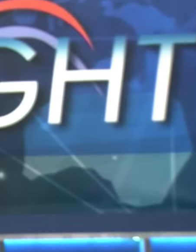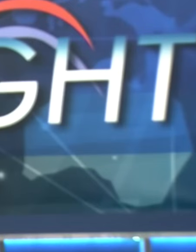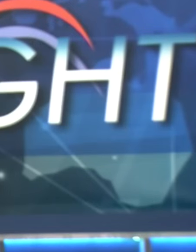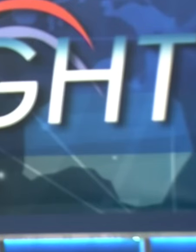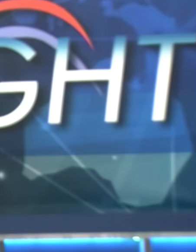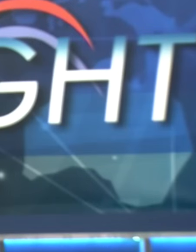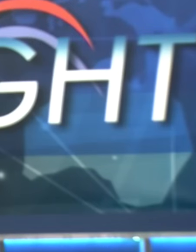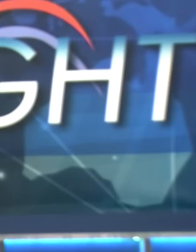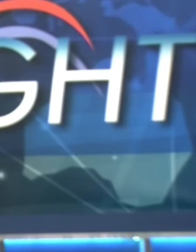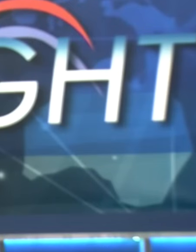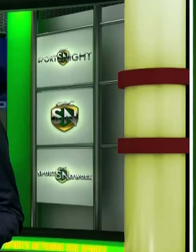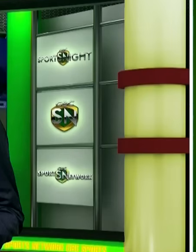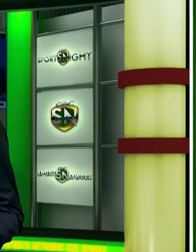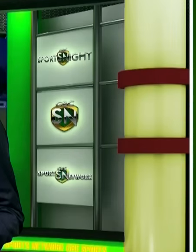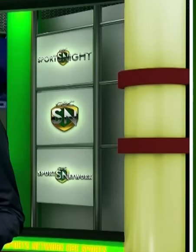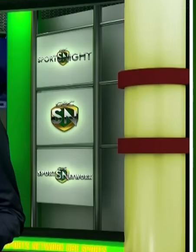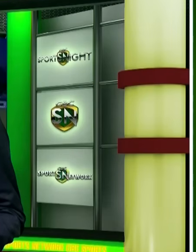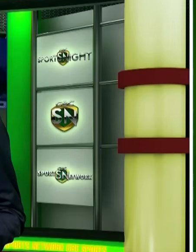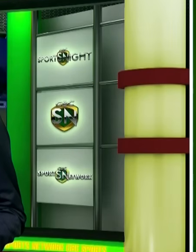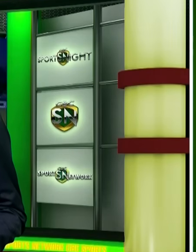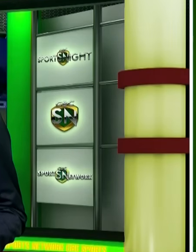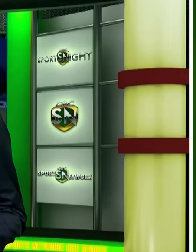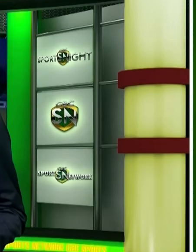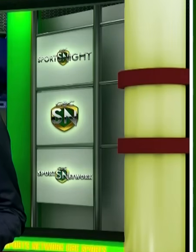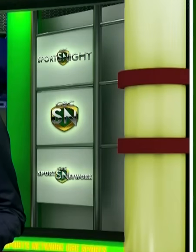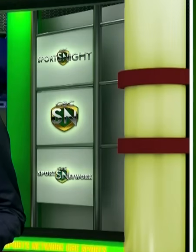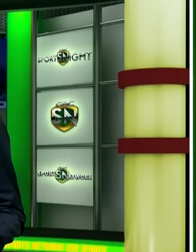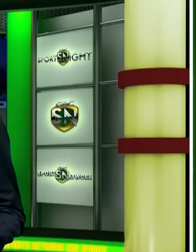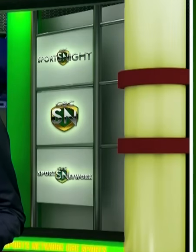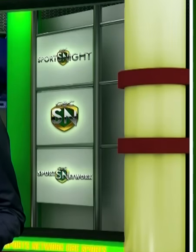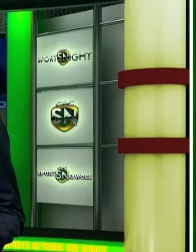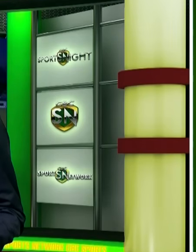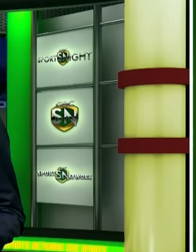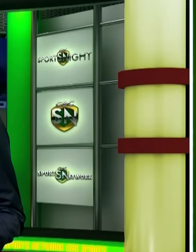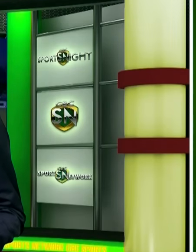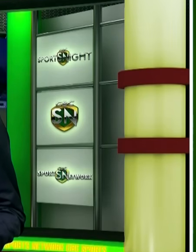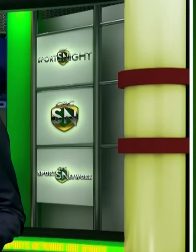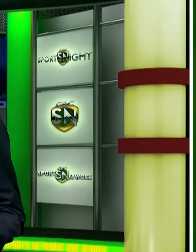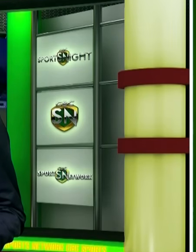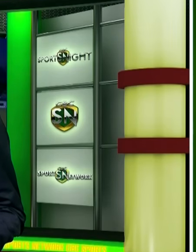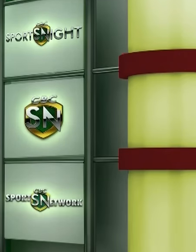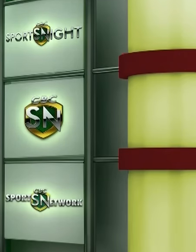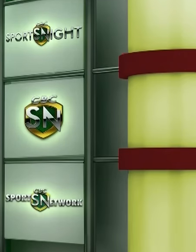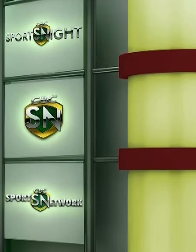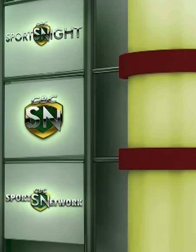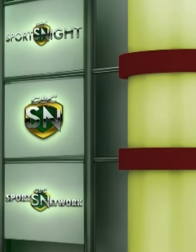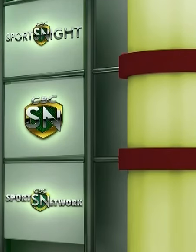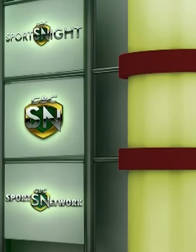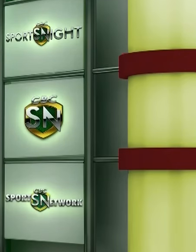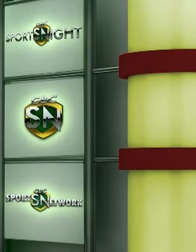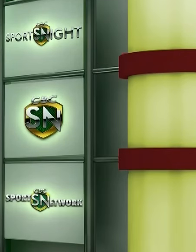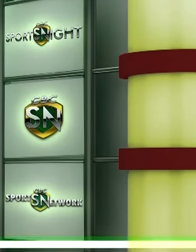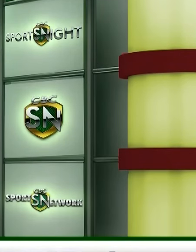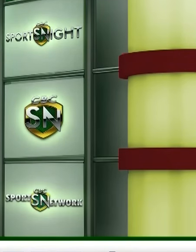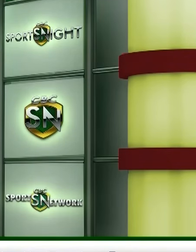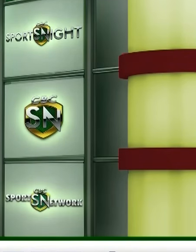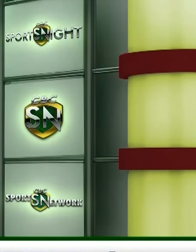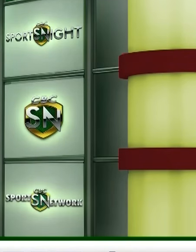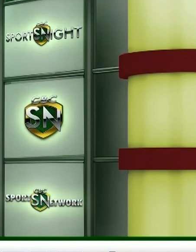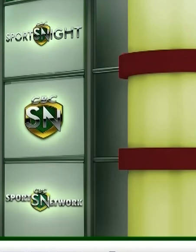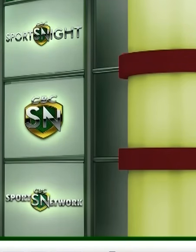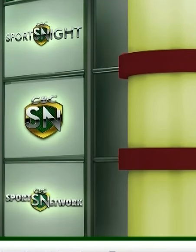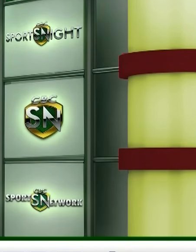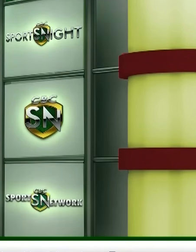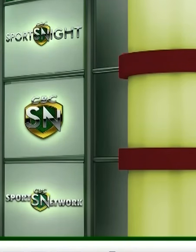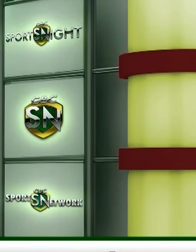Time for a look at sports now. Mark Seal joins us live in the sports studio with the day's sporting action. Good evening, Mark. The biggest semi-professional